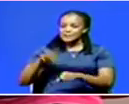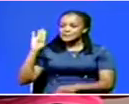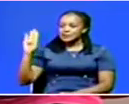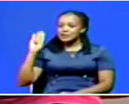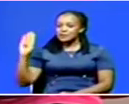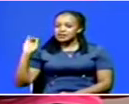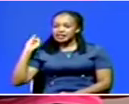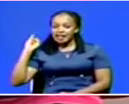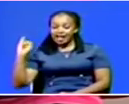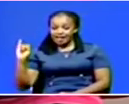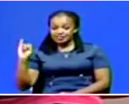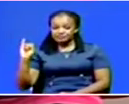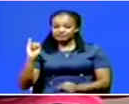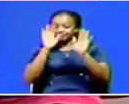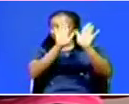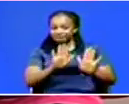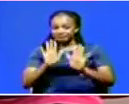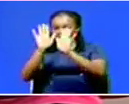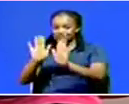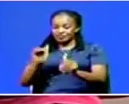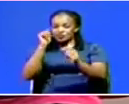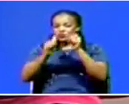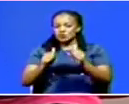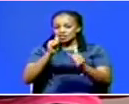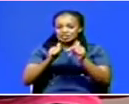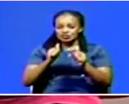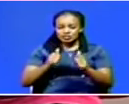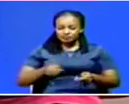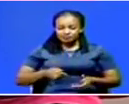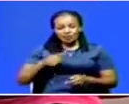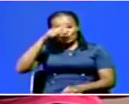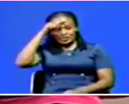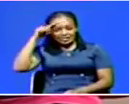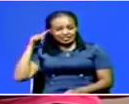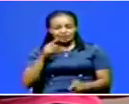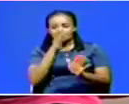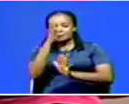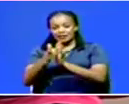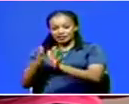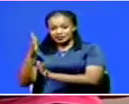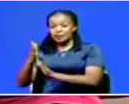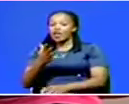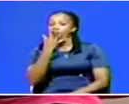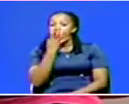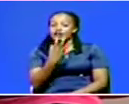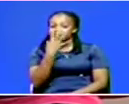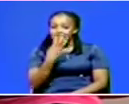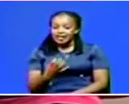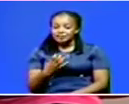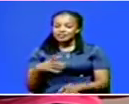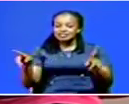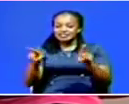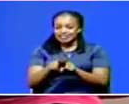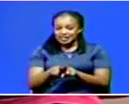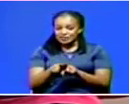was originally planned by the opposition ODM before politicians allied to Deputy President Dr. William